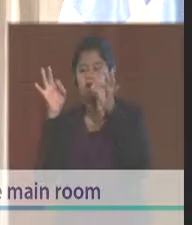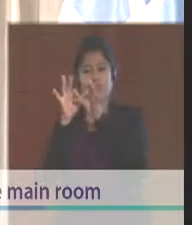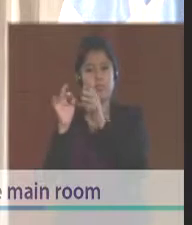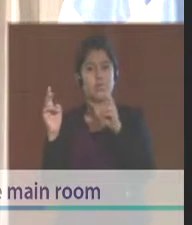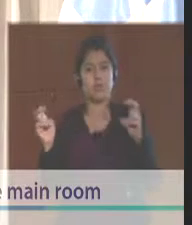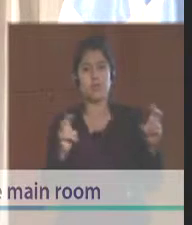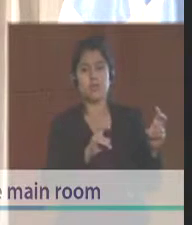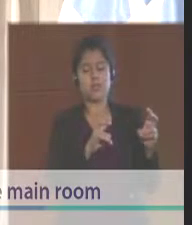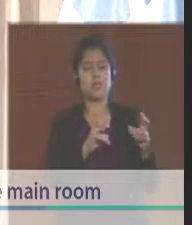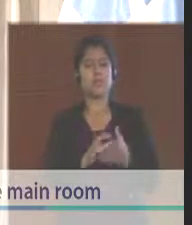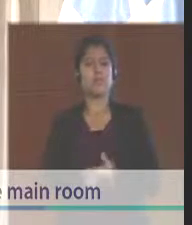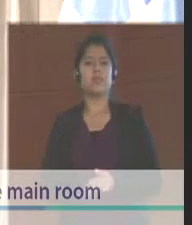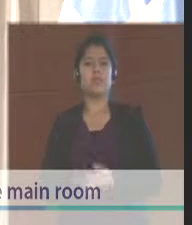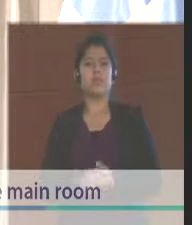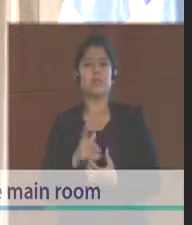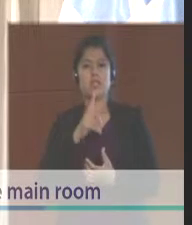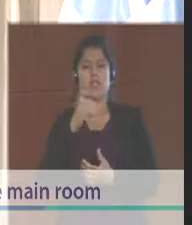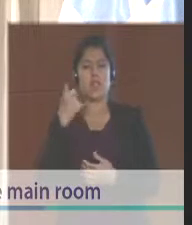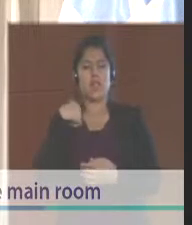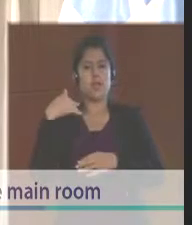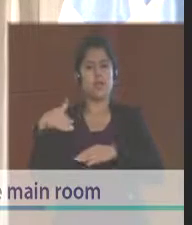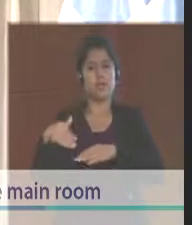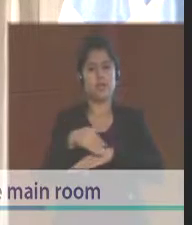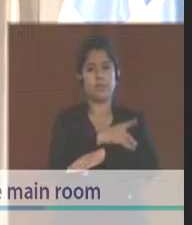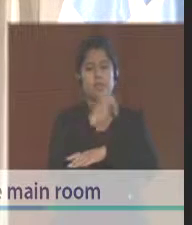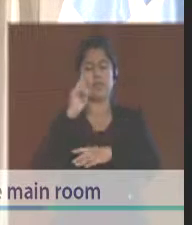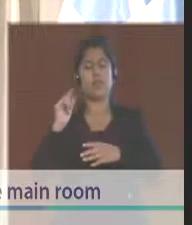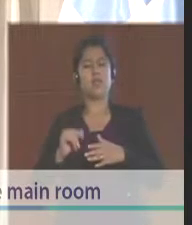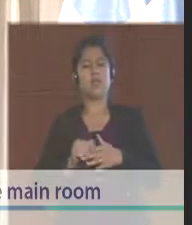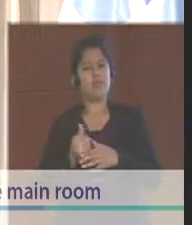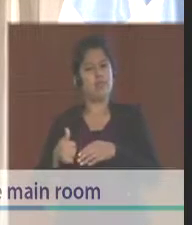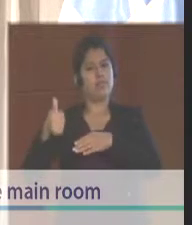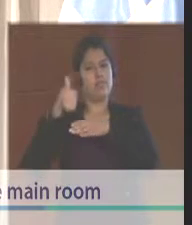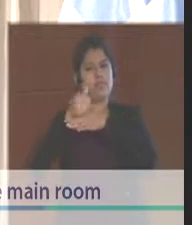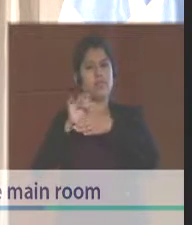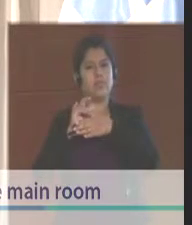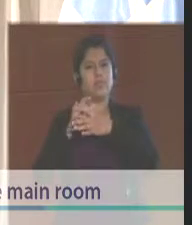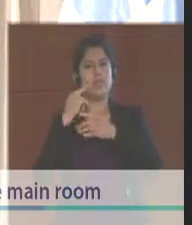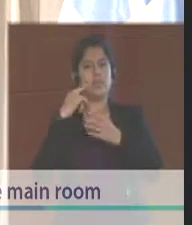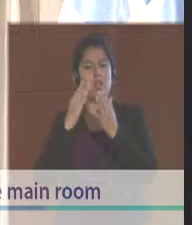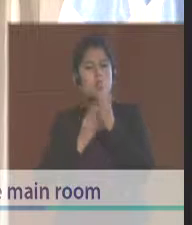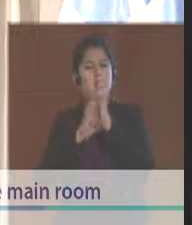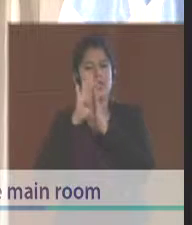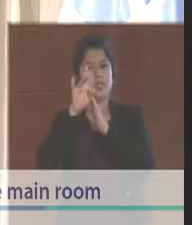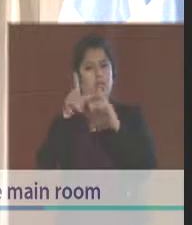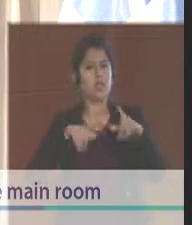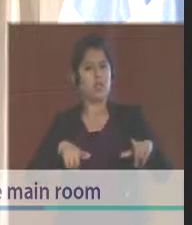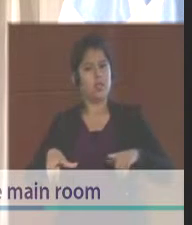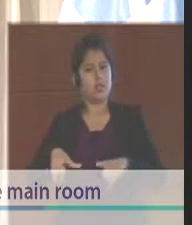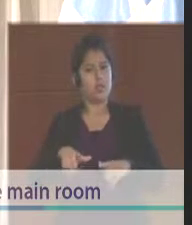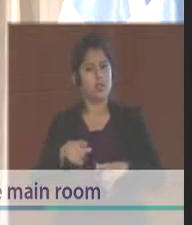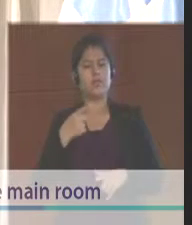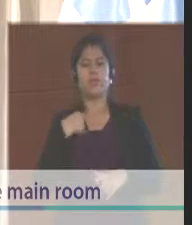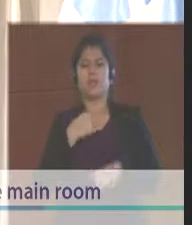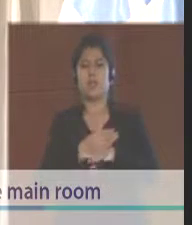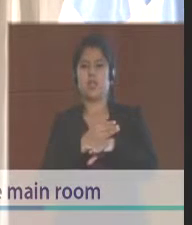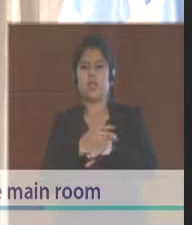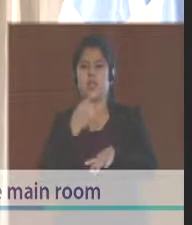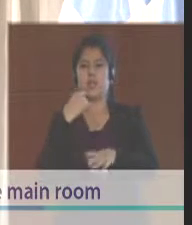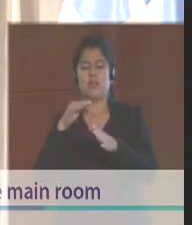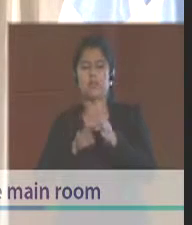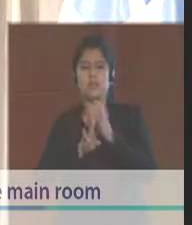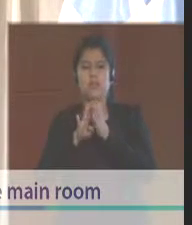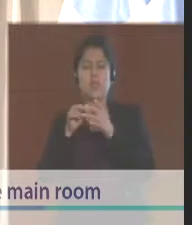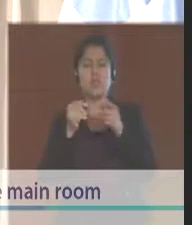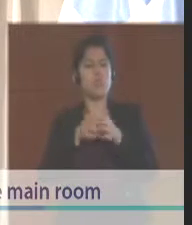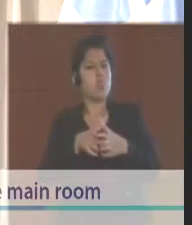tending to this perspective, the General Direction of Development and Land Use